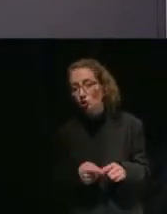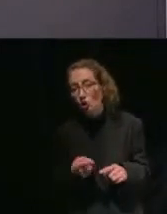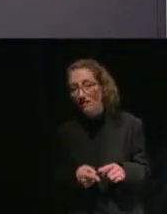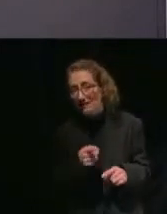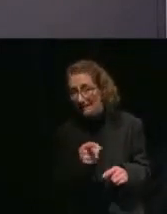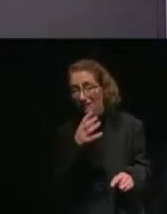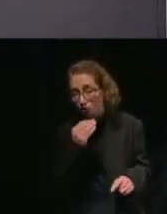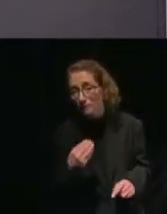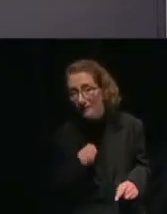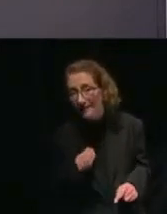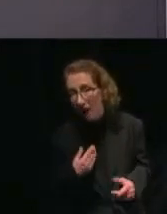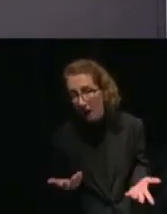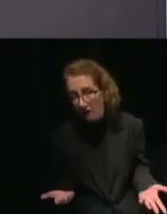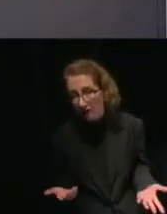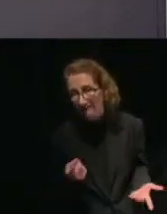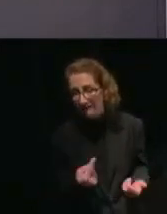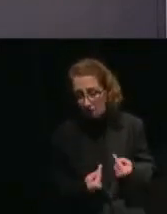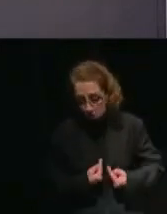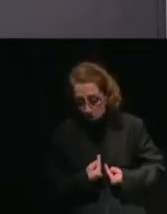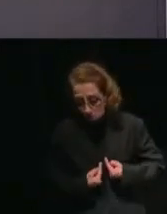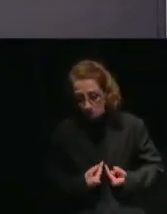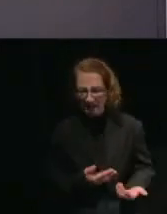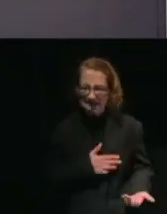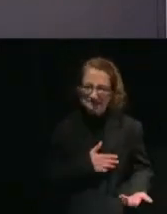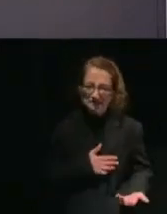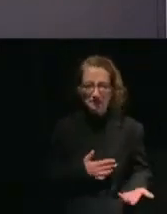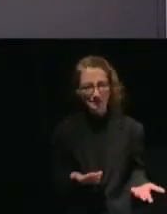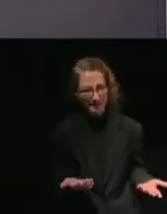know. And